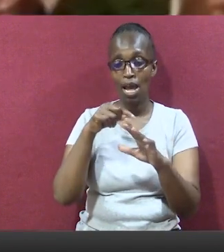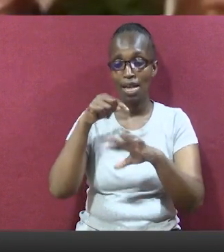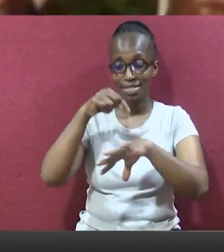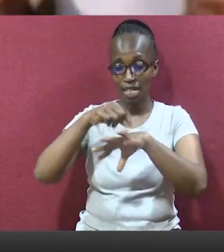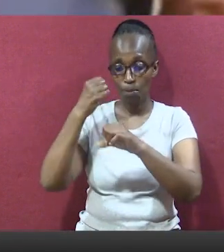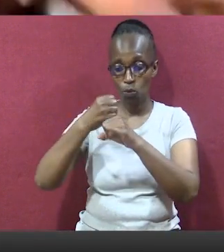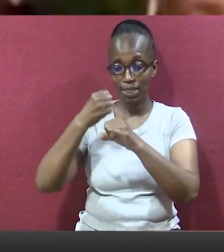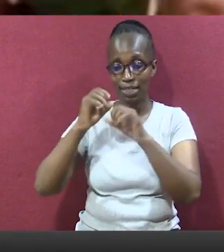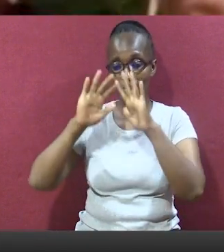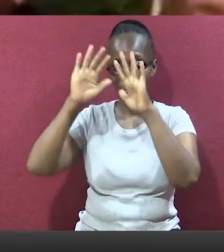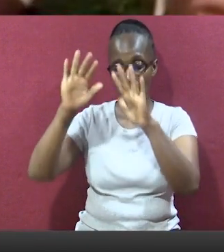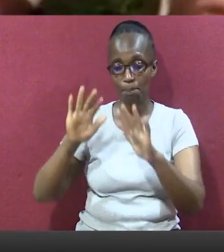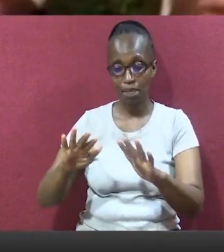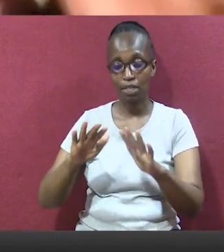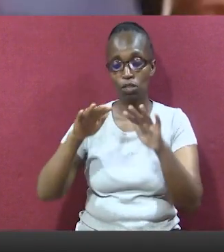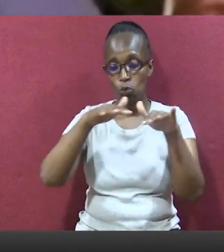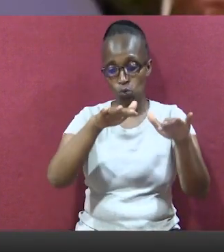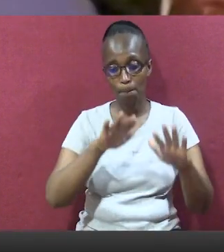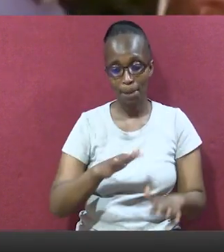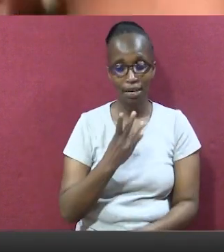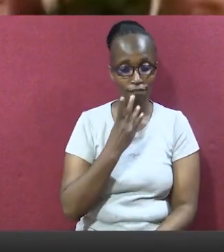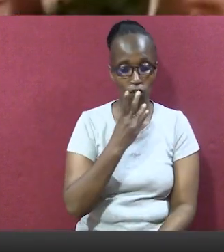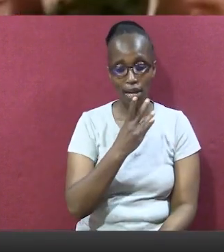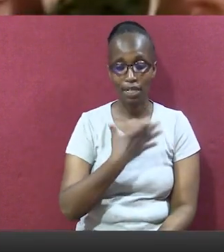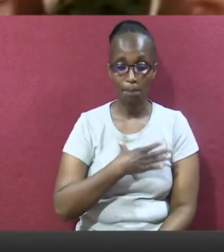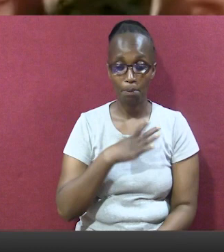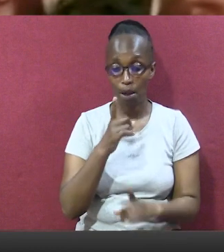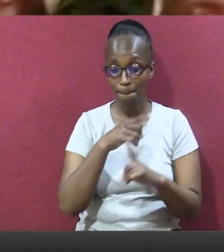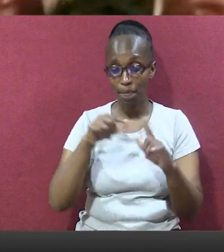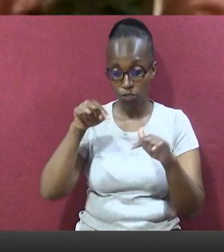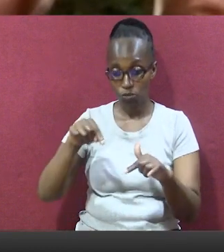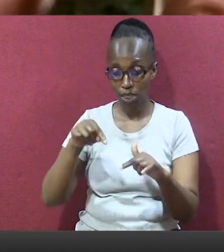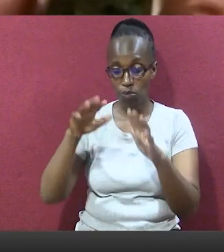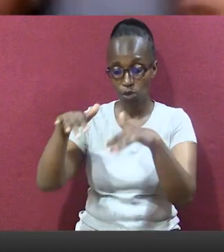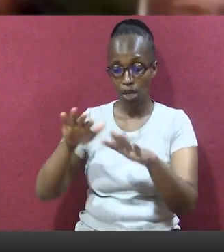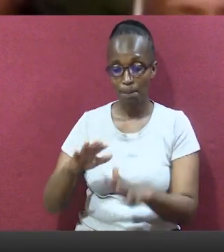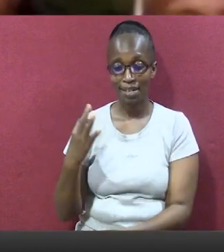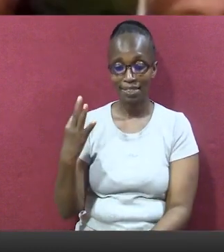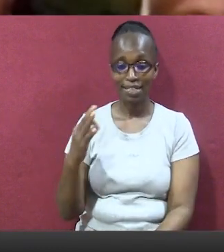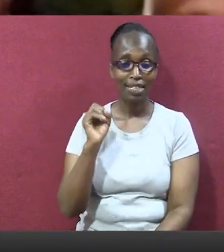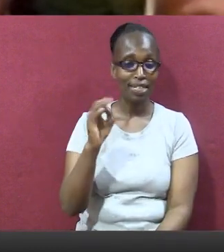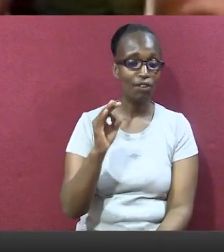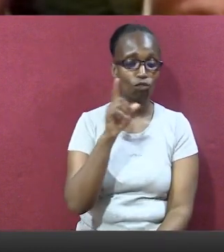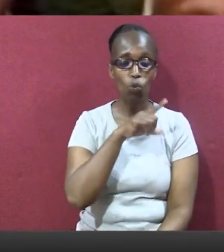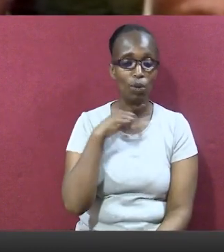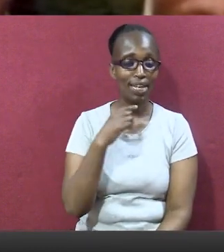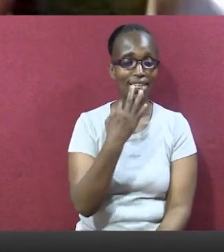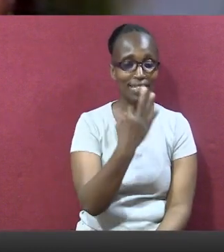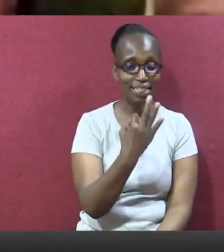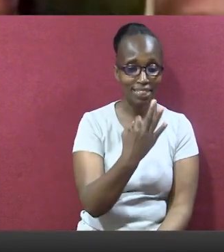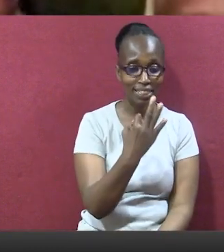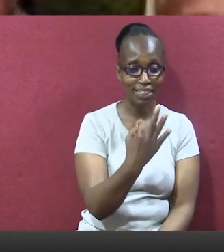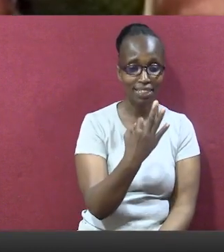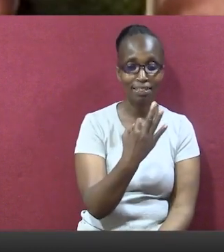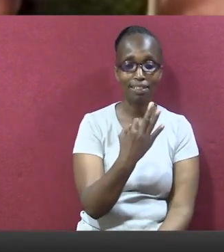Suter, when I was doing the campaigns, we buried almost 400 people. Now today we are starting with 3. So it means if you can